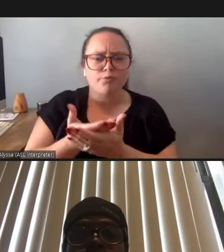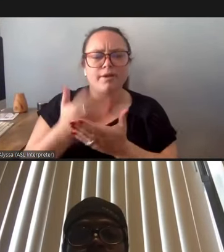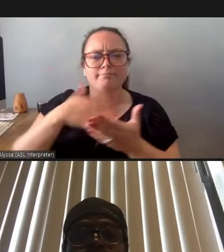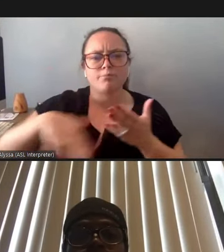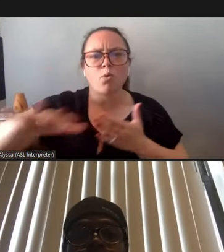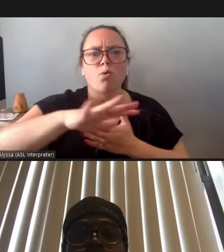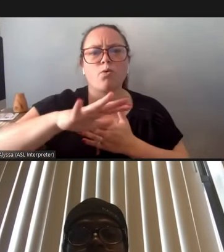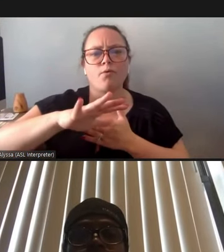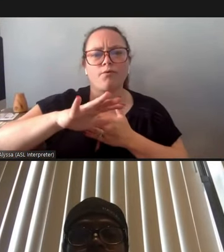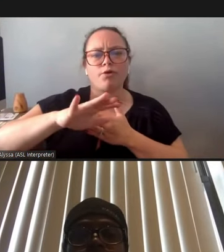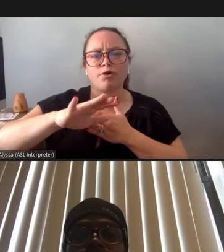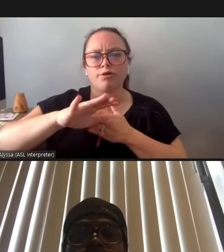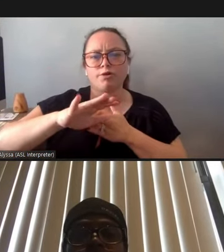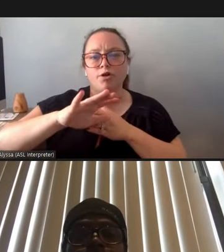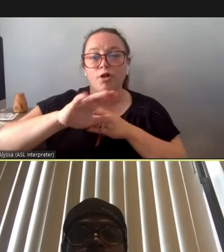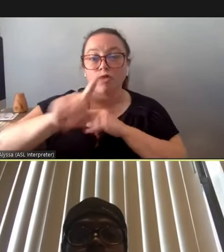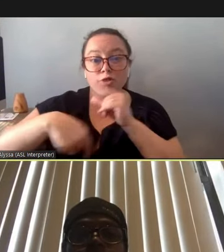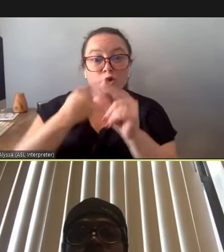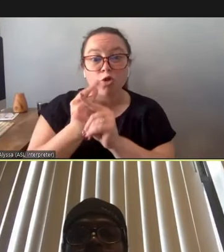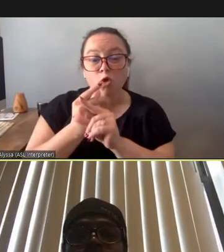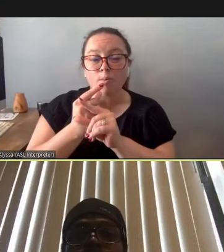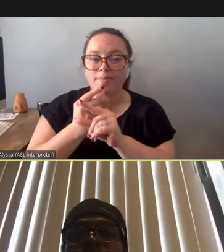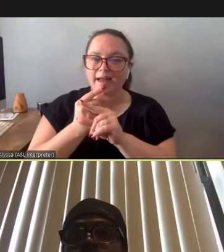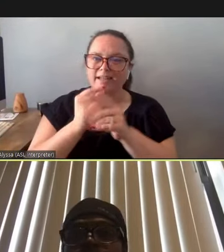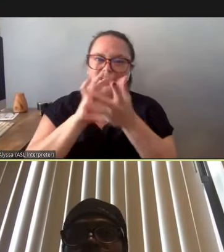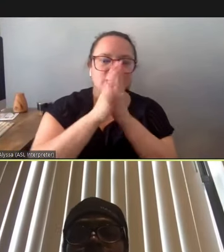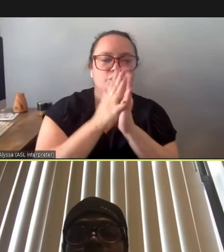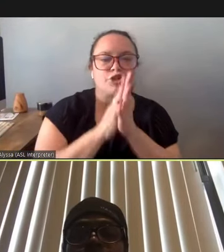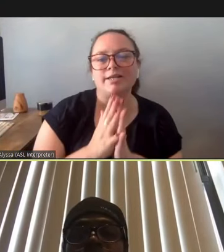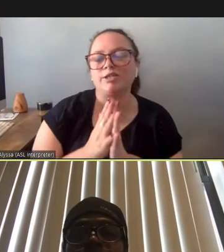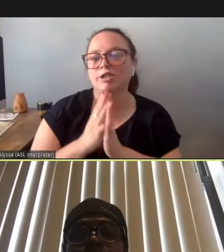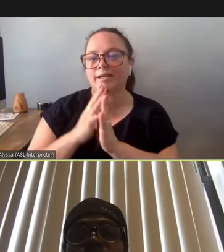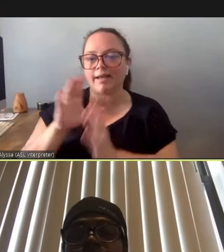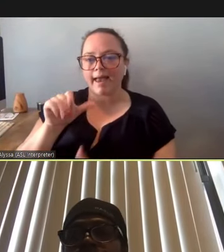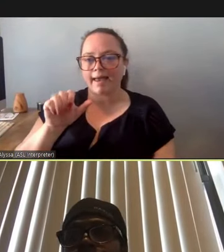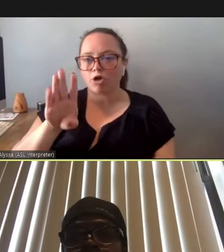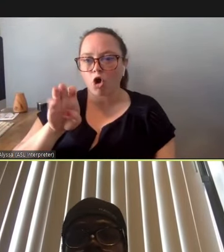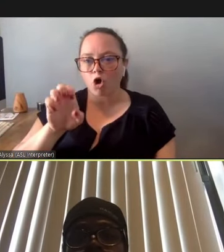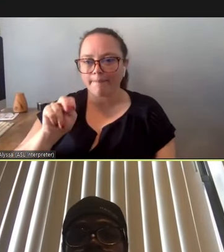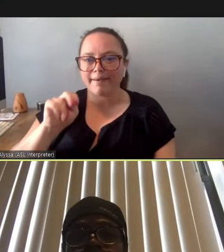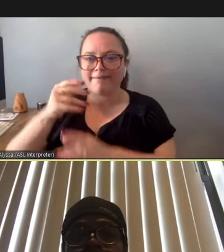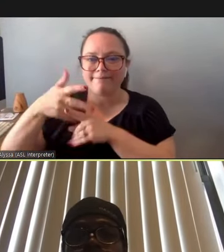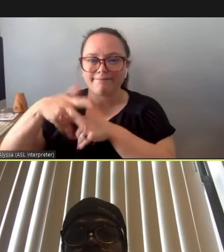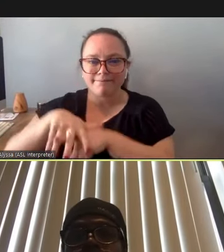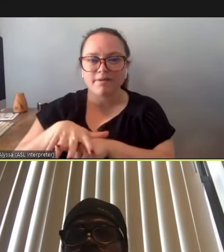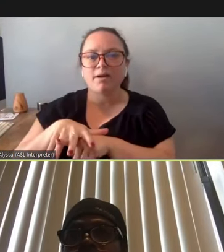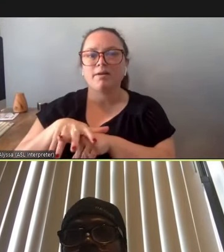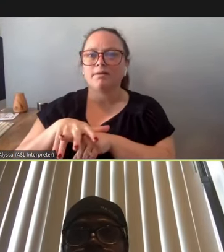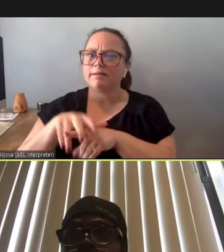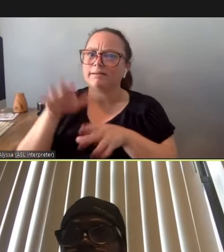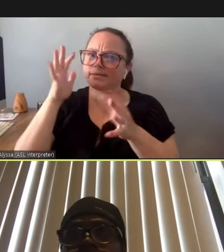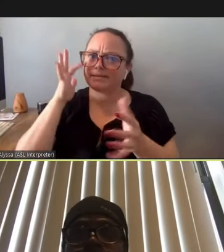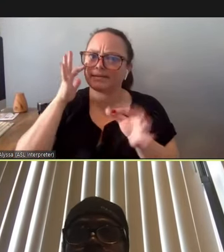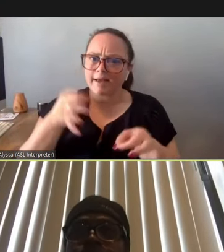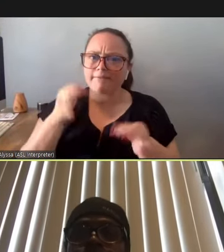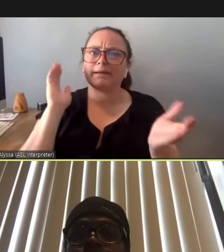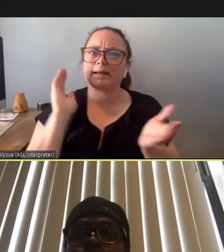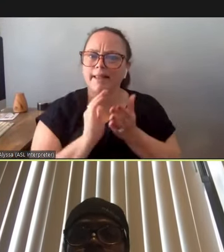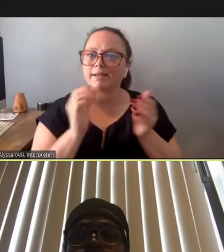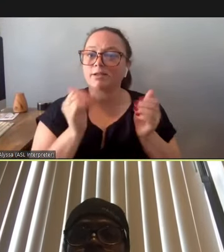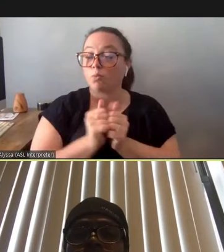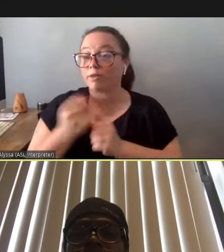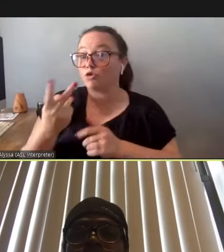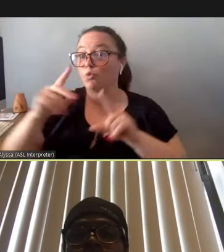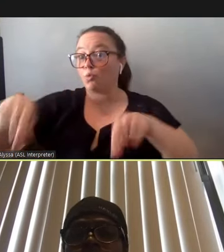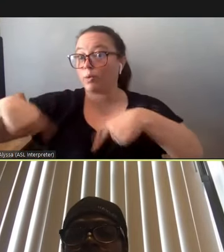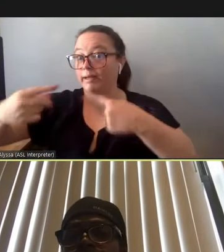that congestion and carbon footprinting is definitely mitigated by riding two wheels. And now with late model